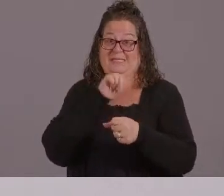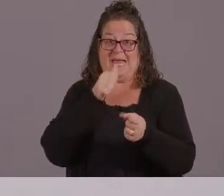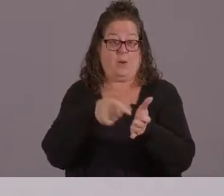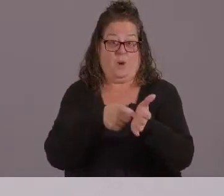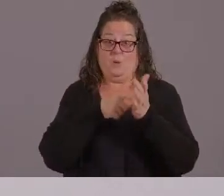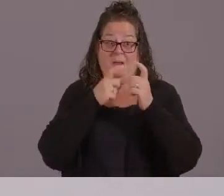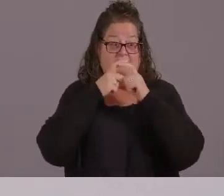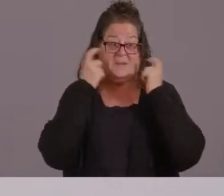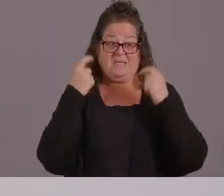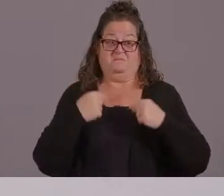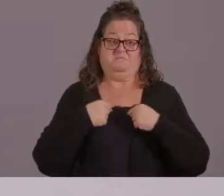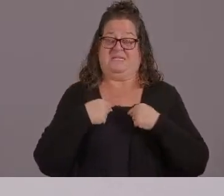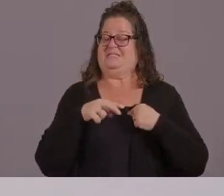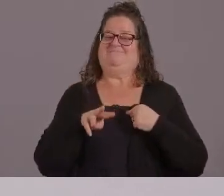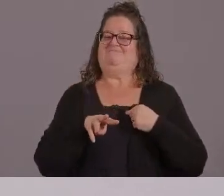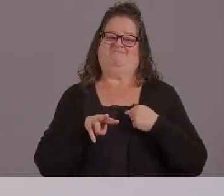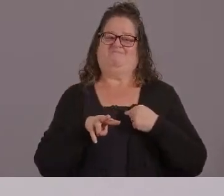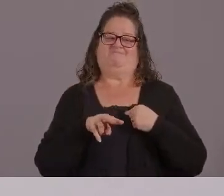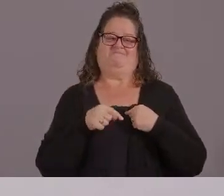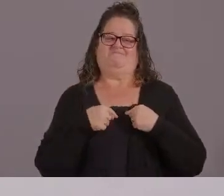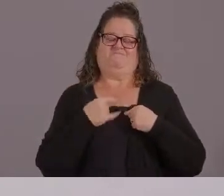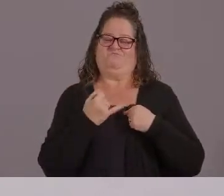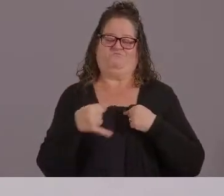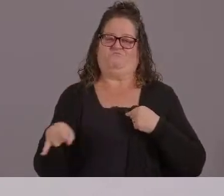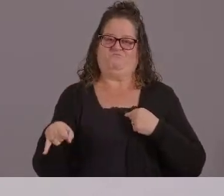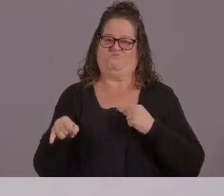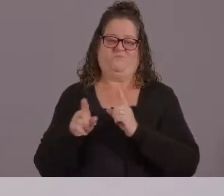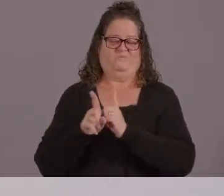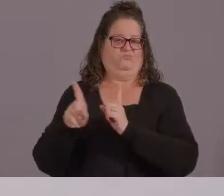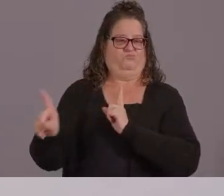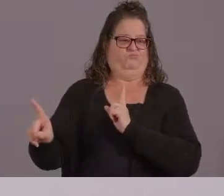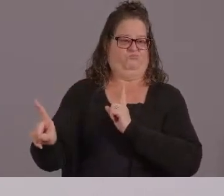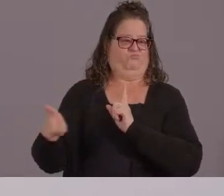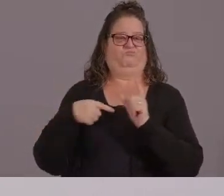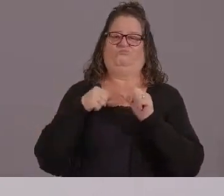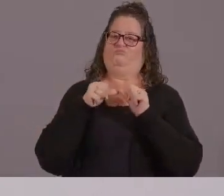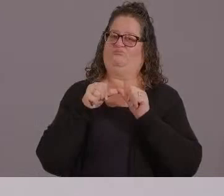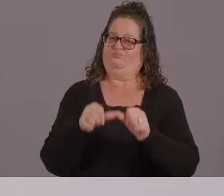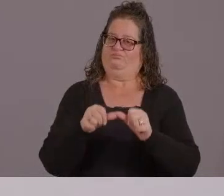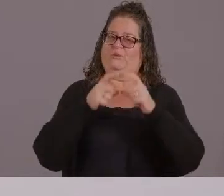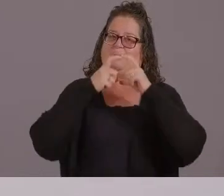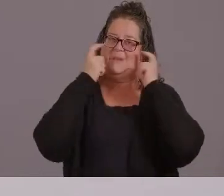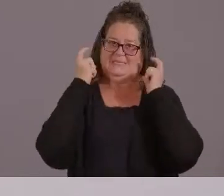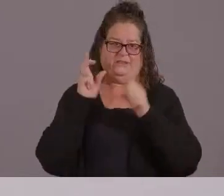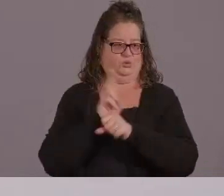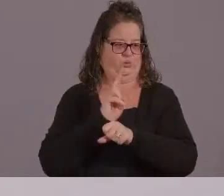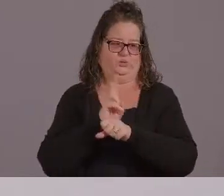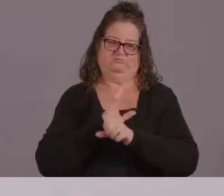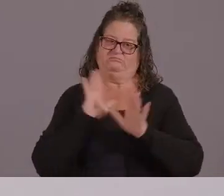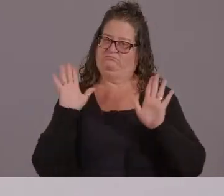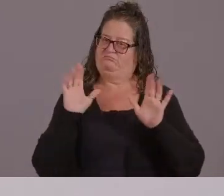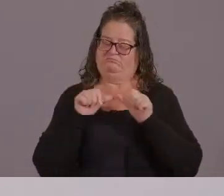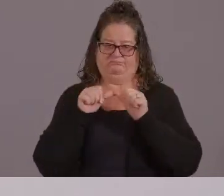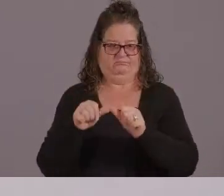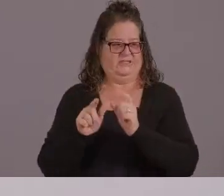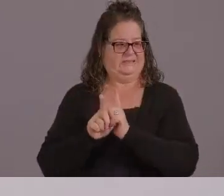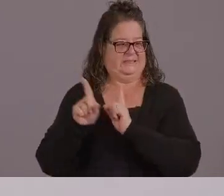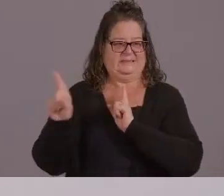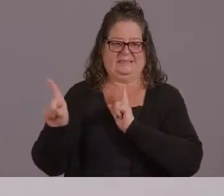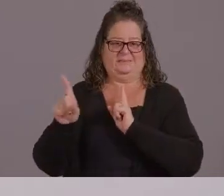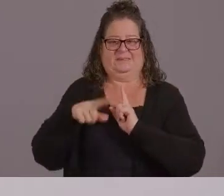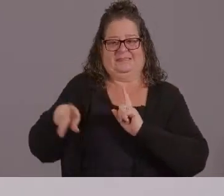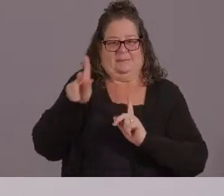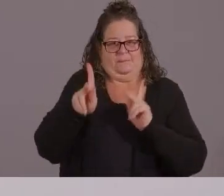people with masks. I'm going to stay physically distanced from people. So, again, it's that personal responsibility combined with, you